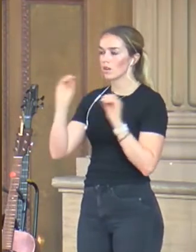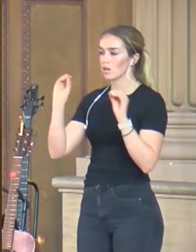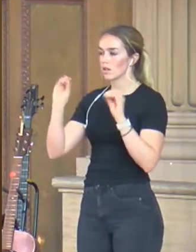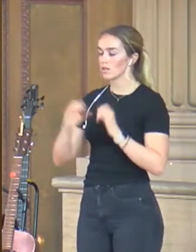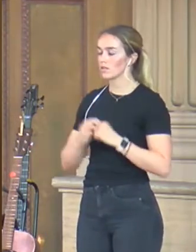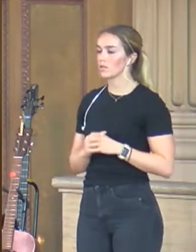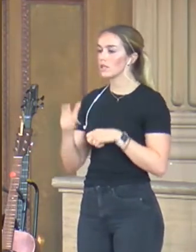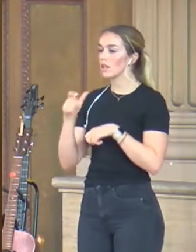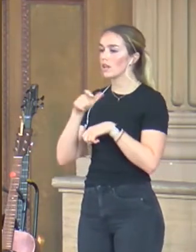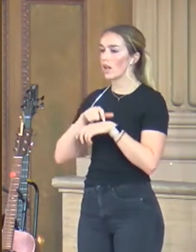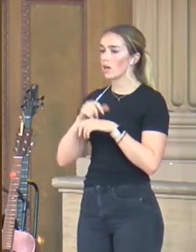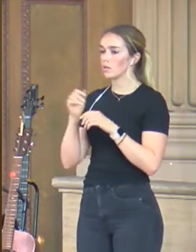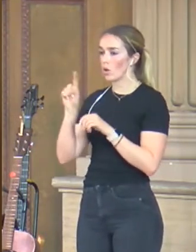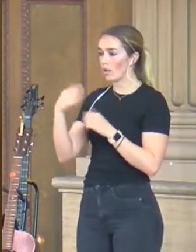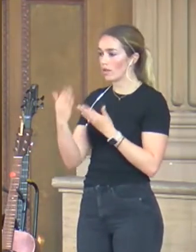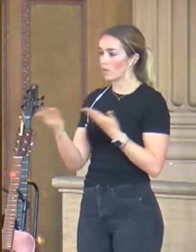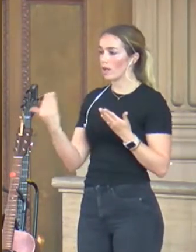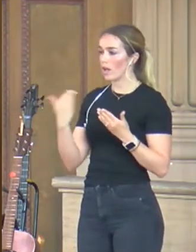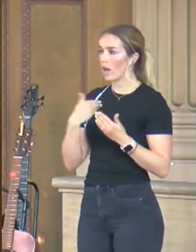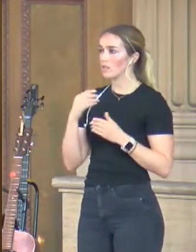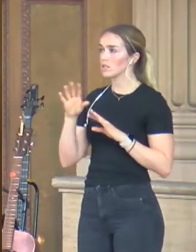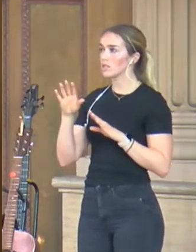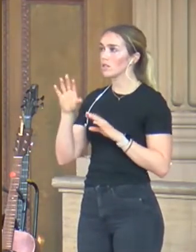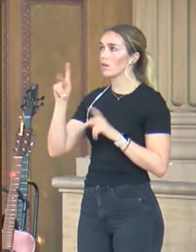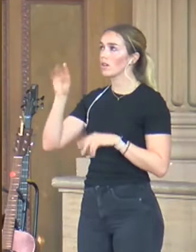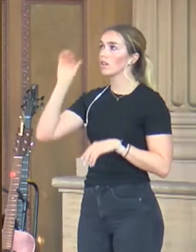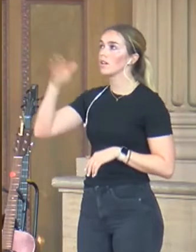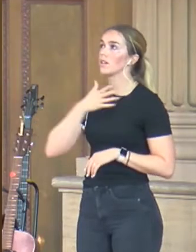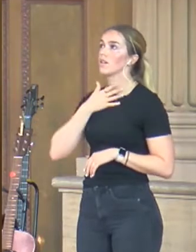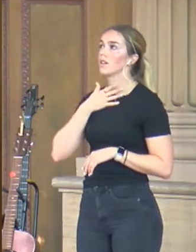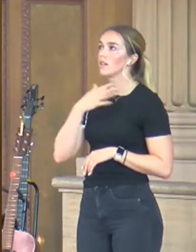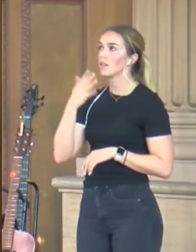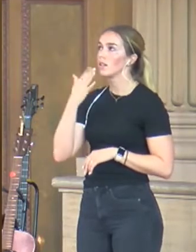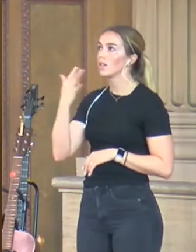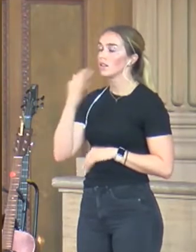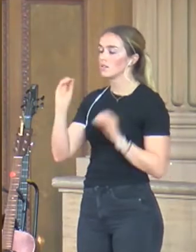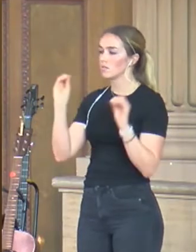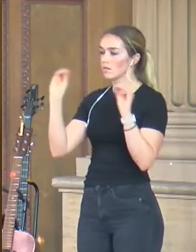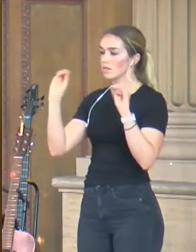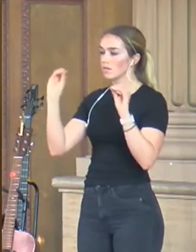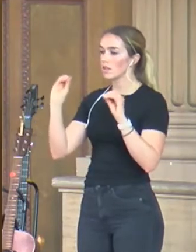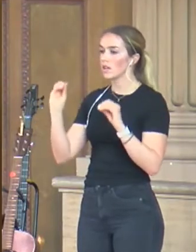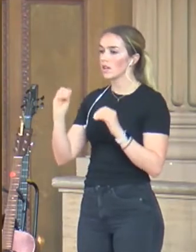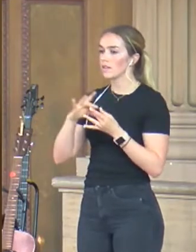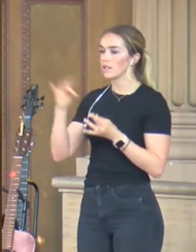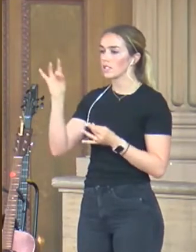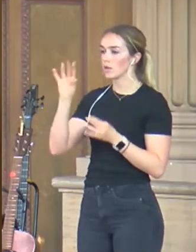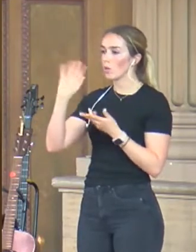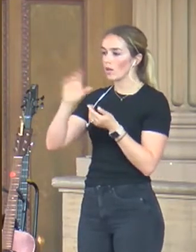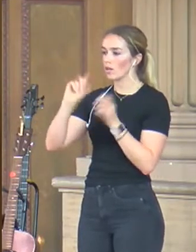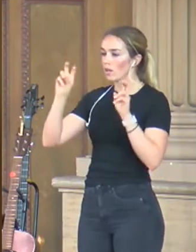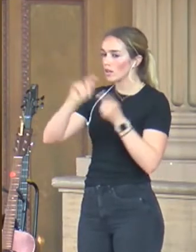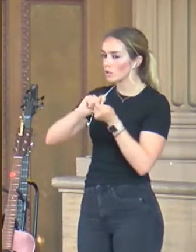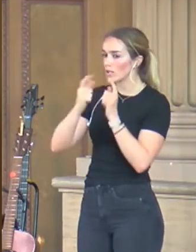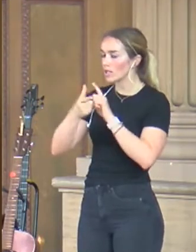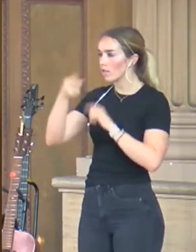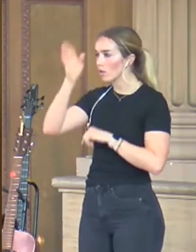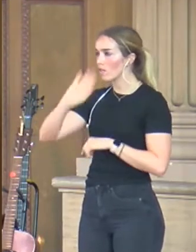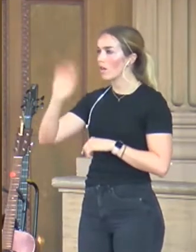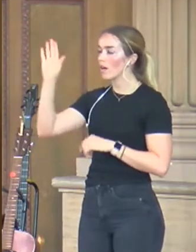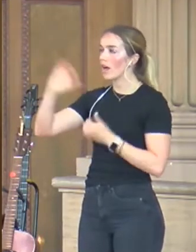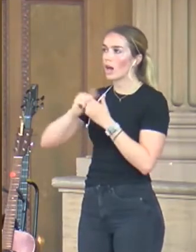There are times even when all we've got is a groan, and the Spirit takes that and presents that before the Father as the prayer that we needed